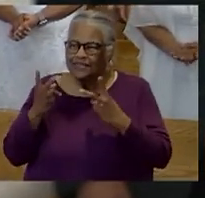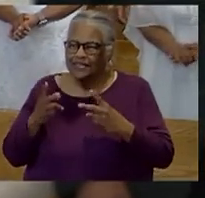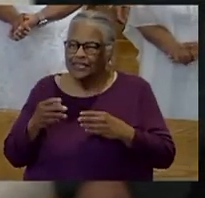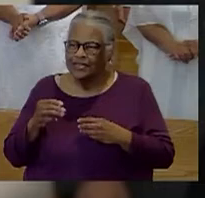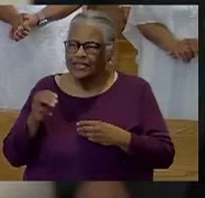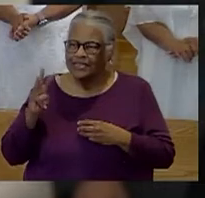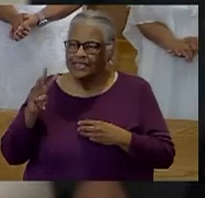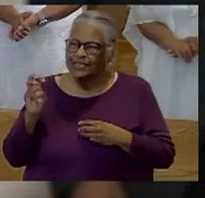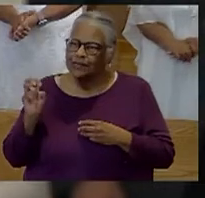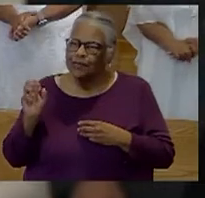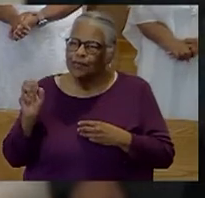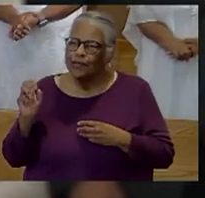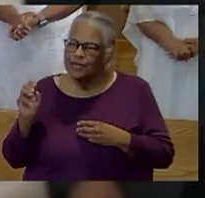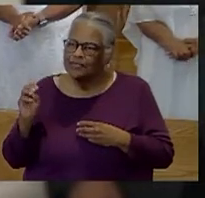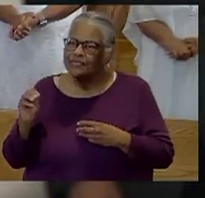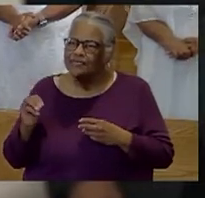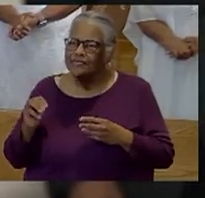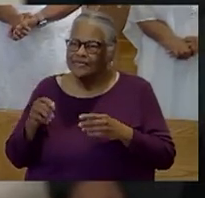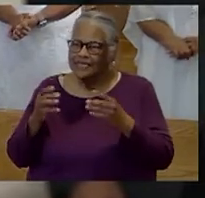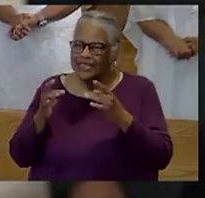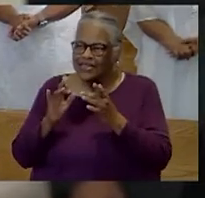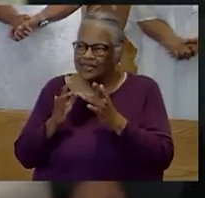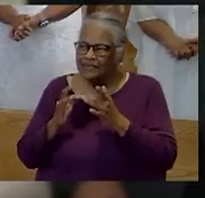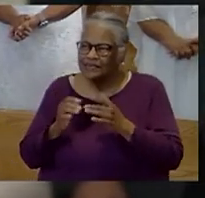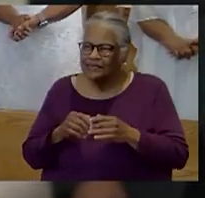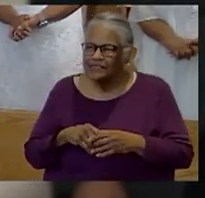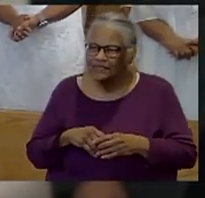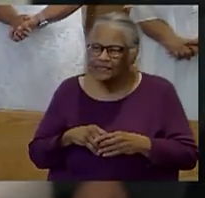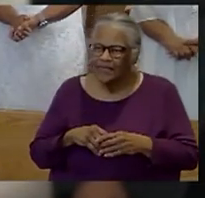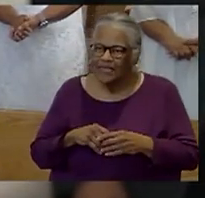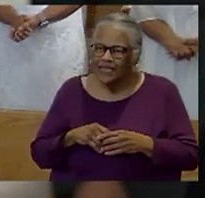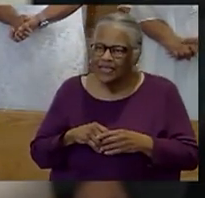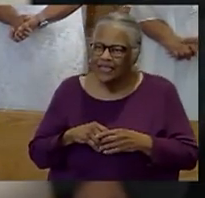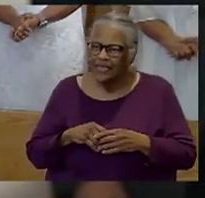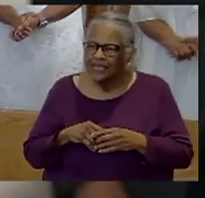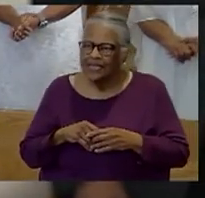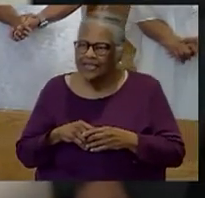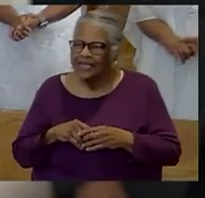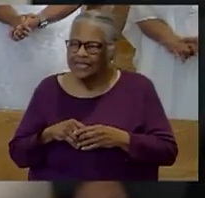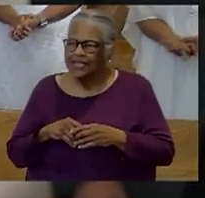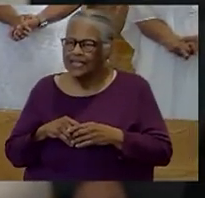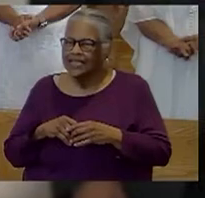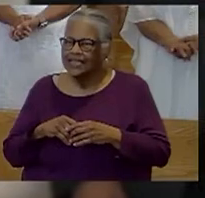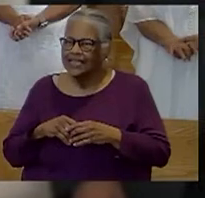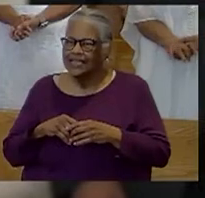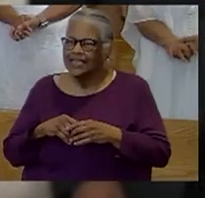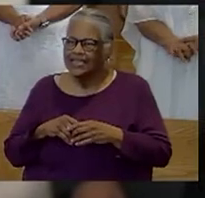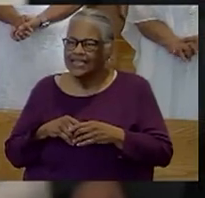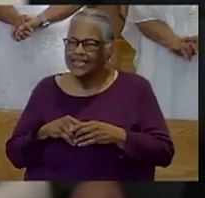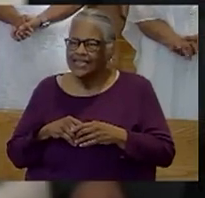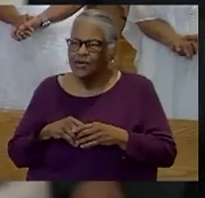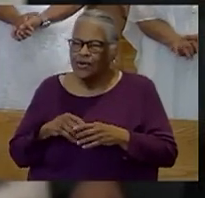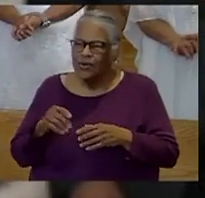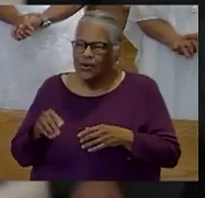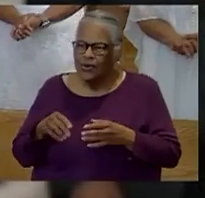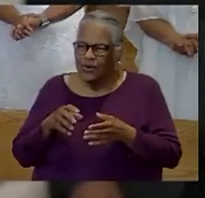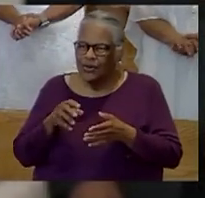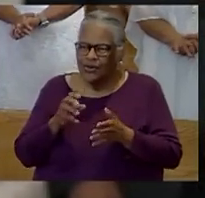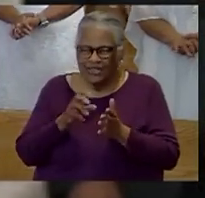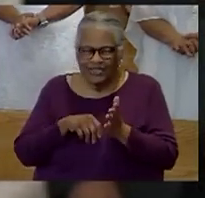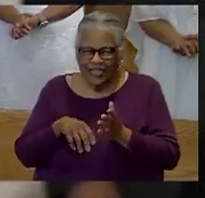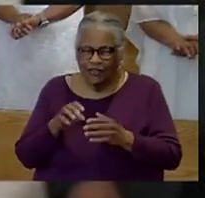on mtpleasantbc.org scan the QR code and fill out